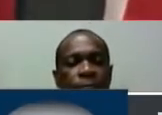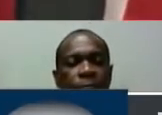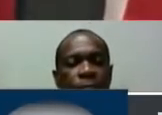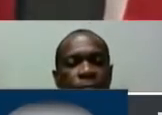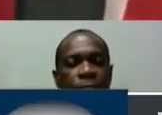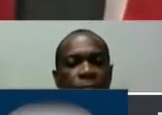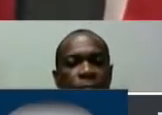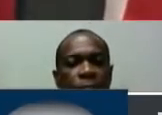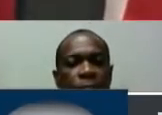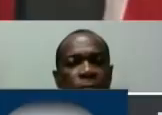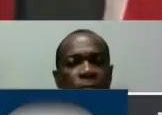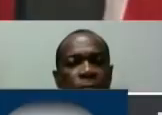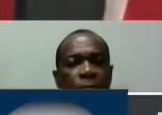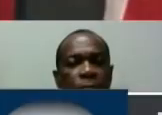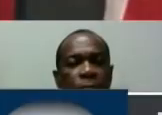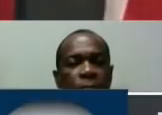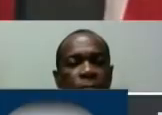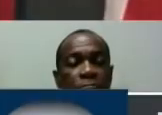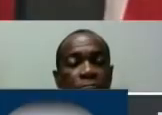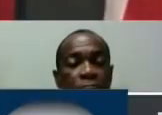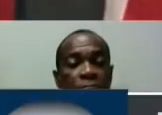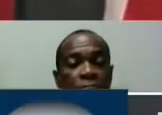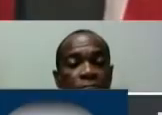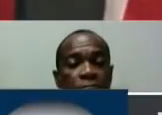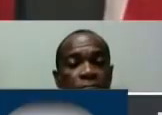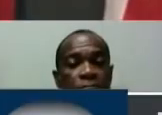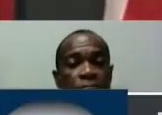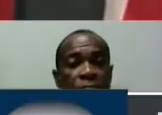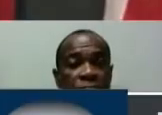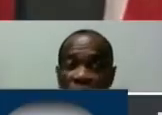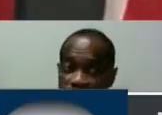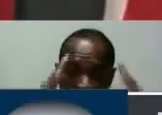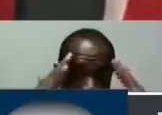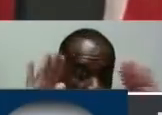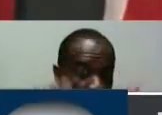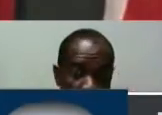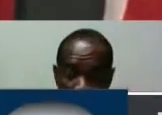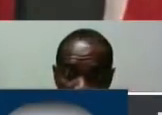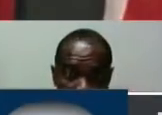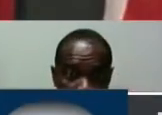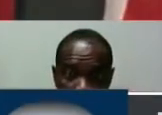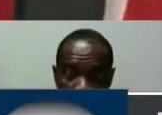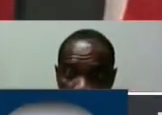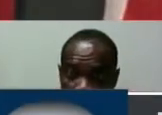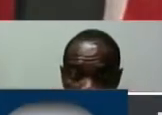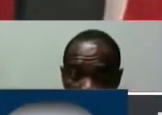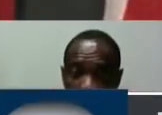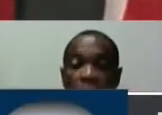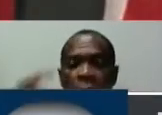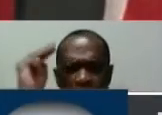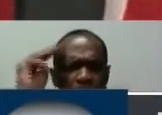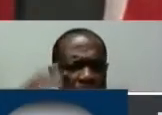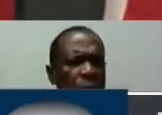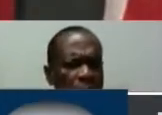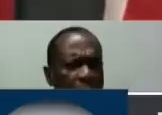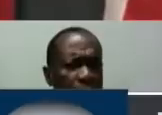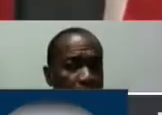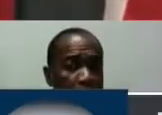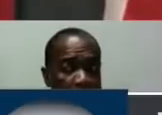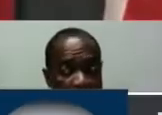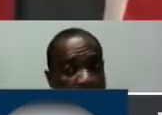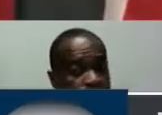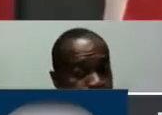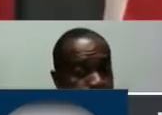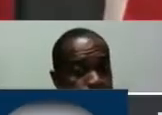I don't know that anything has changed there. The Minister of Health might be able to tell you. From time to time, we